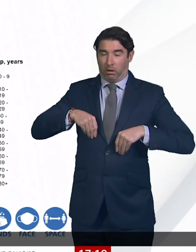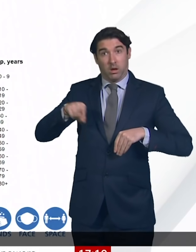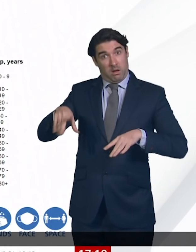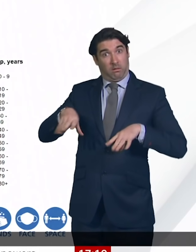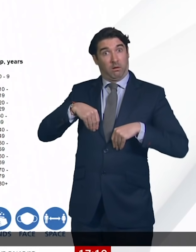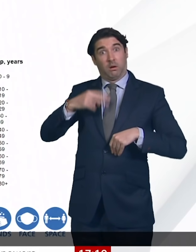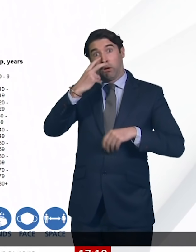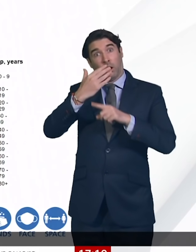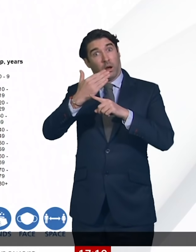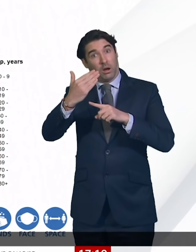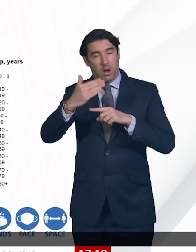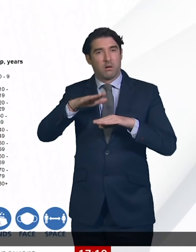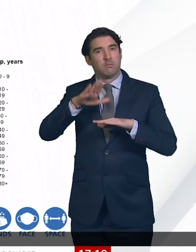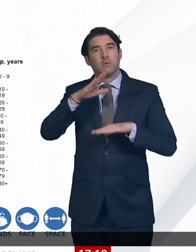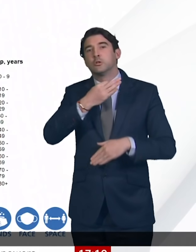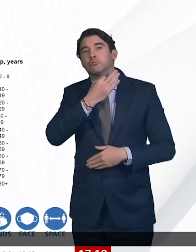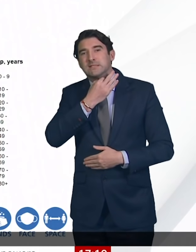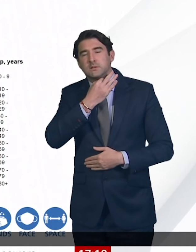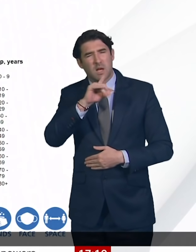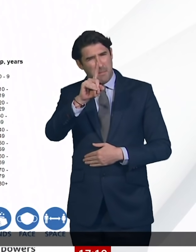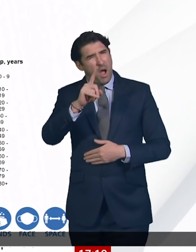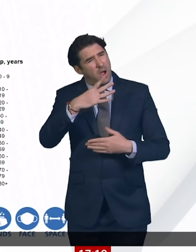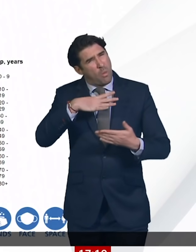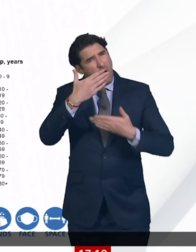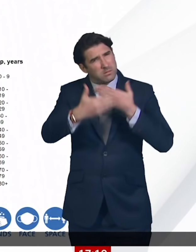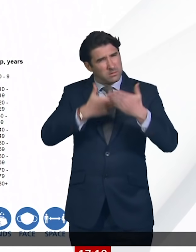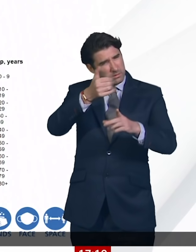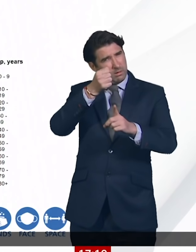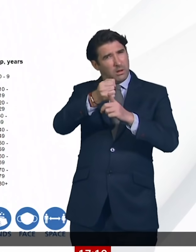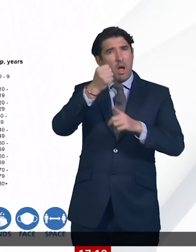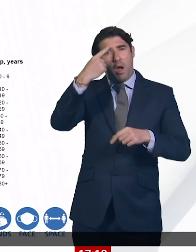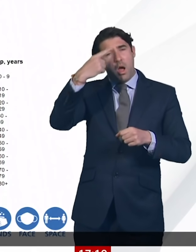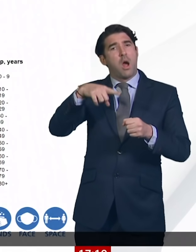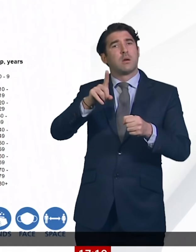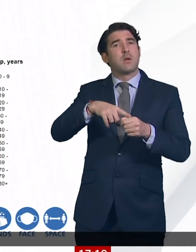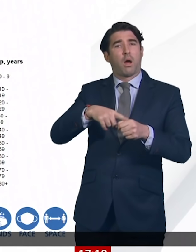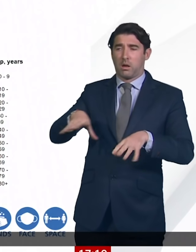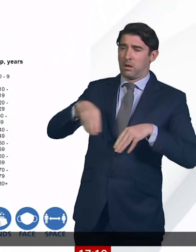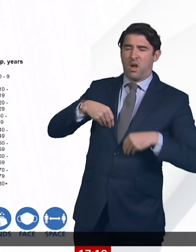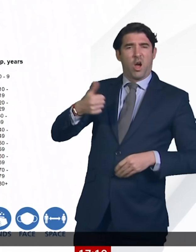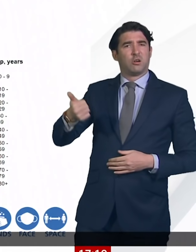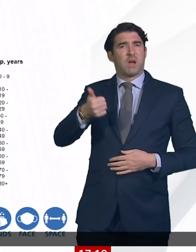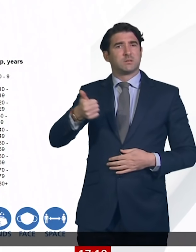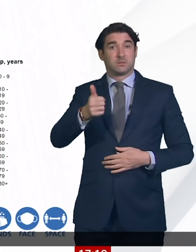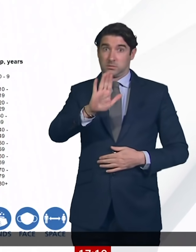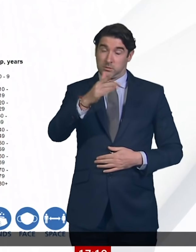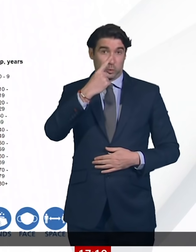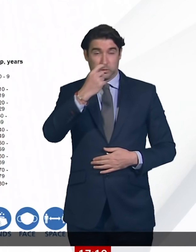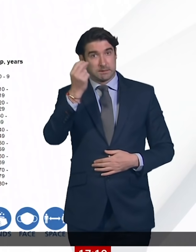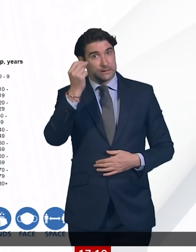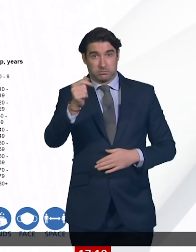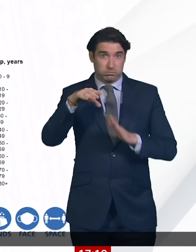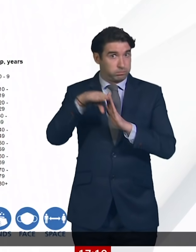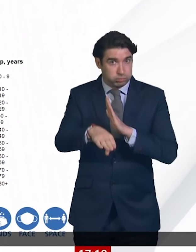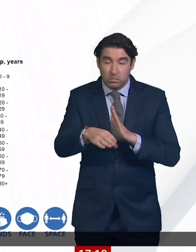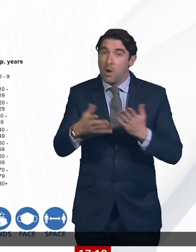a bad outcome. Remembering, of course, that young people can also have bad outcomes in terms of prolonged symptoms, even if they do